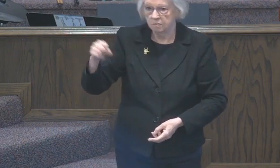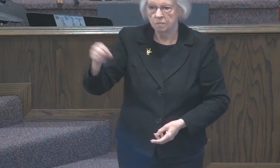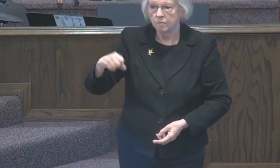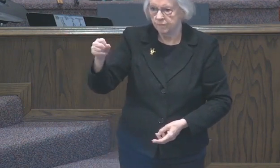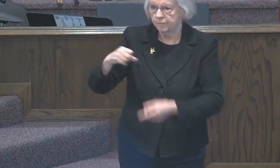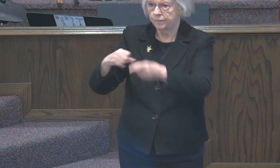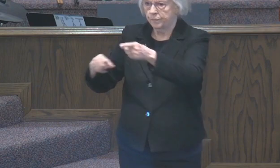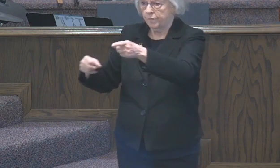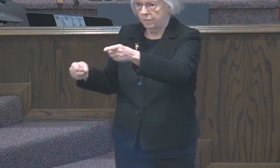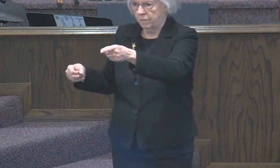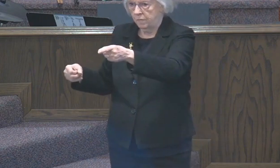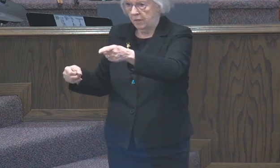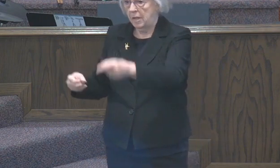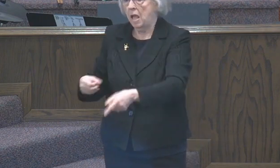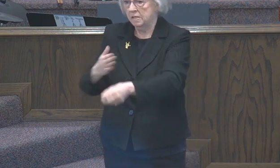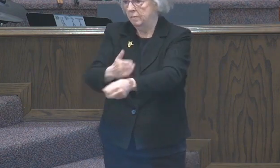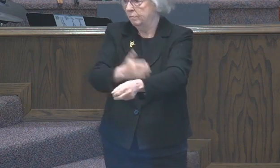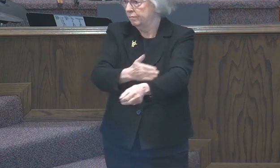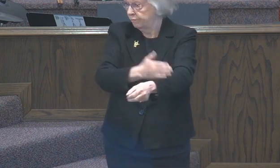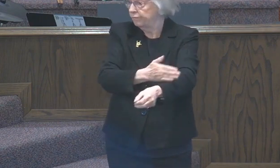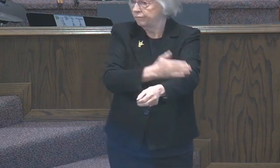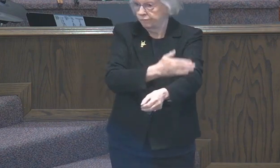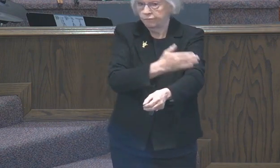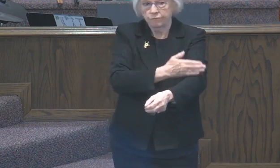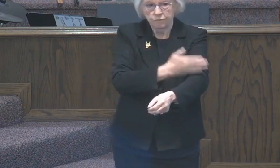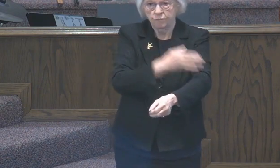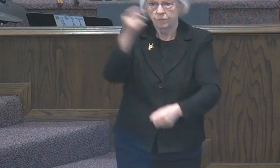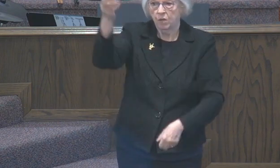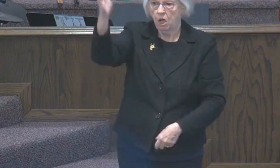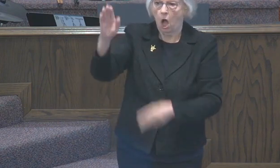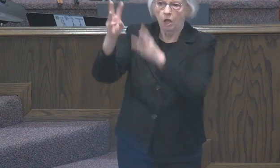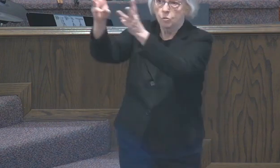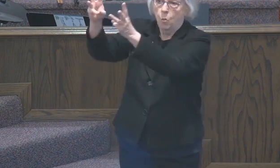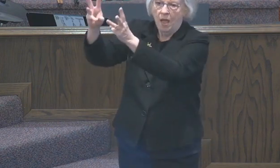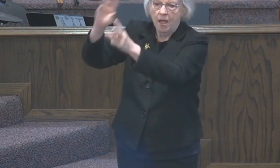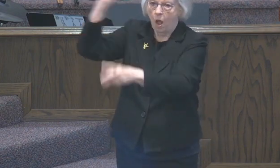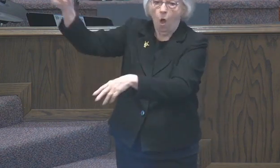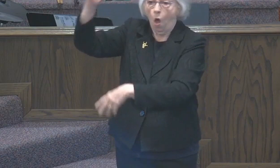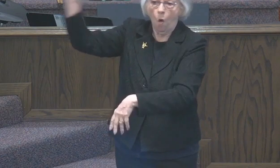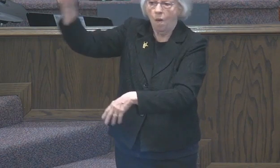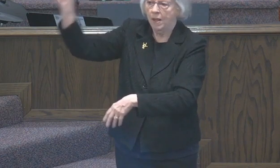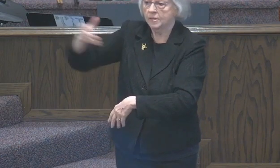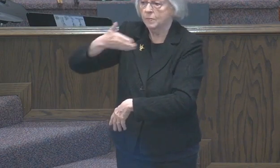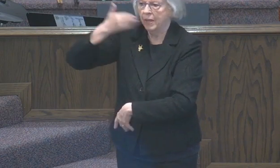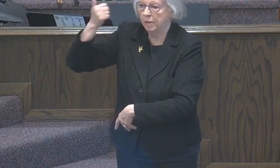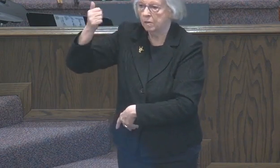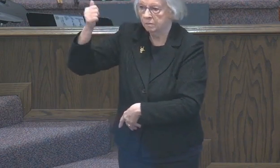was going to go back to Jerusalem. He was a cupbearer to the king. He was a slave.